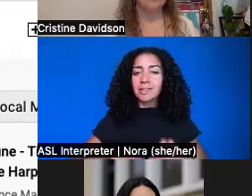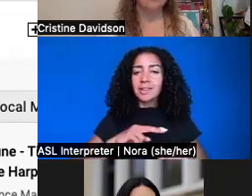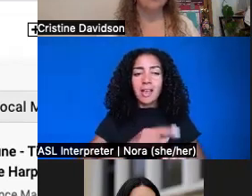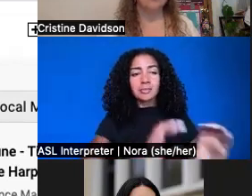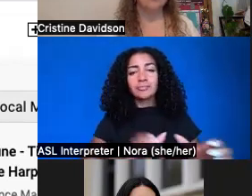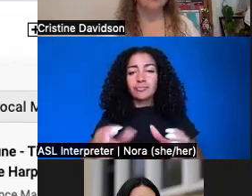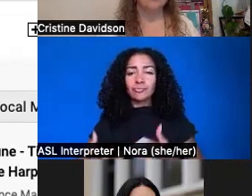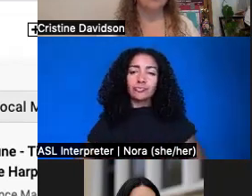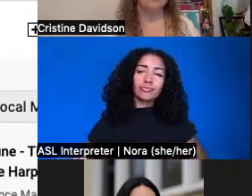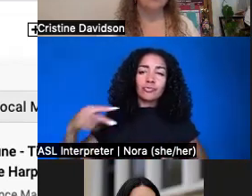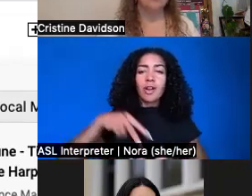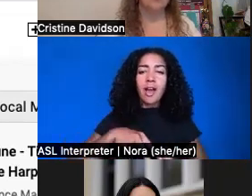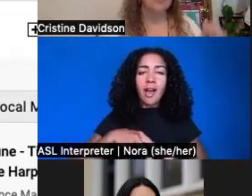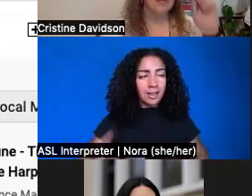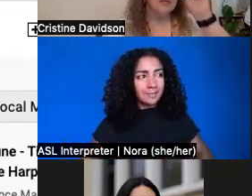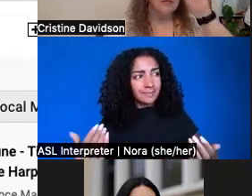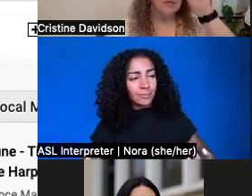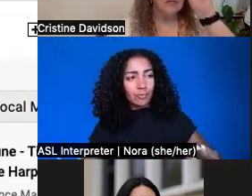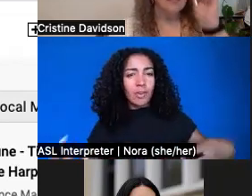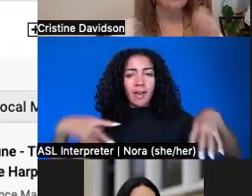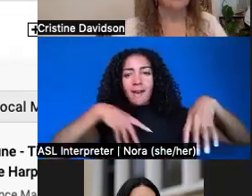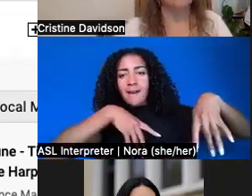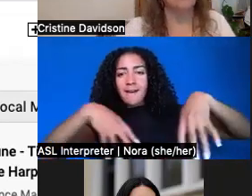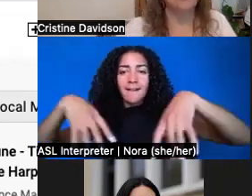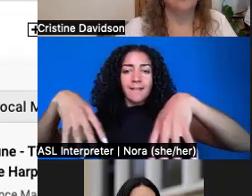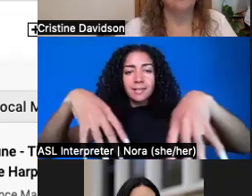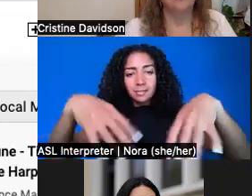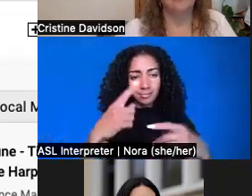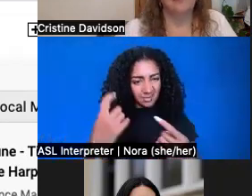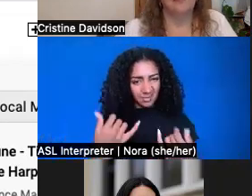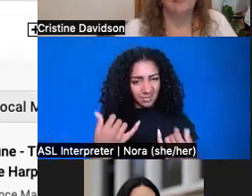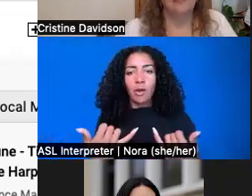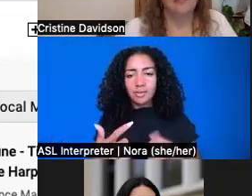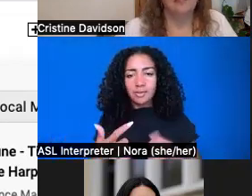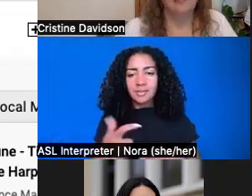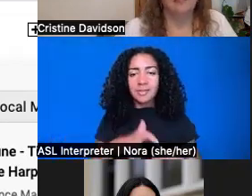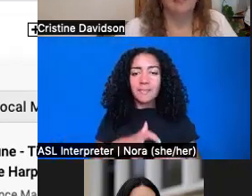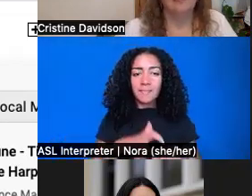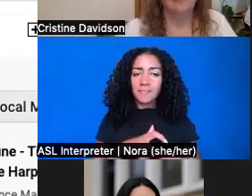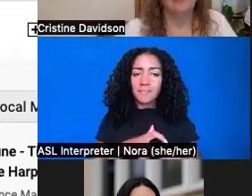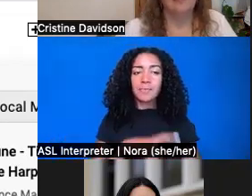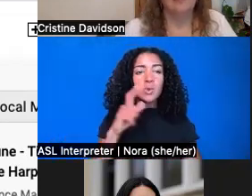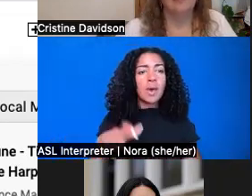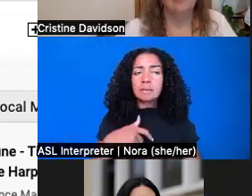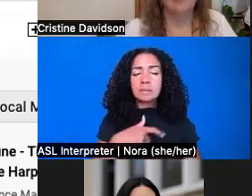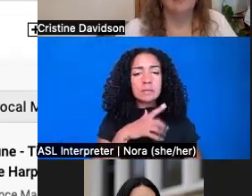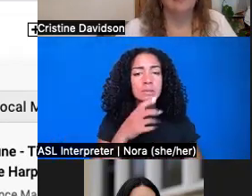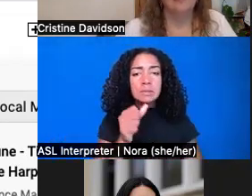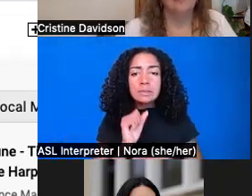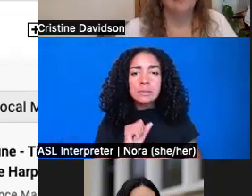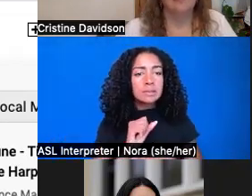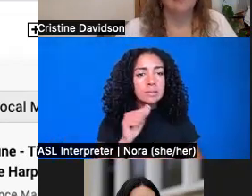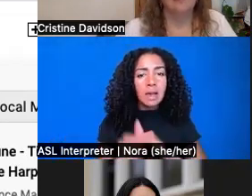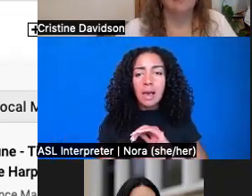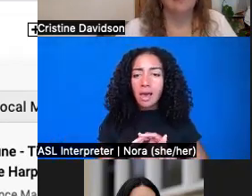rise, rise up, 'cause now's your time. We don't have to hide